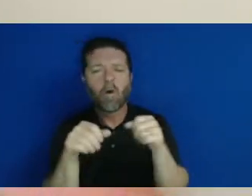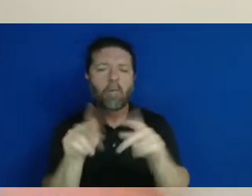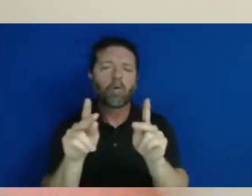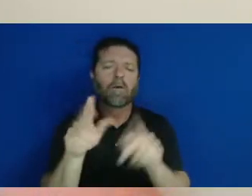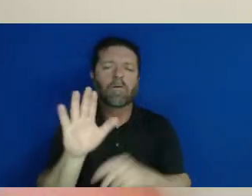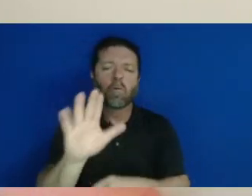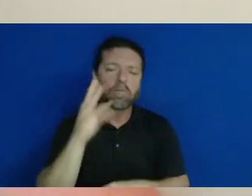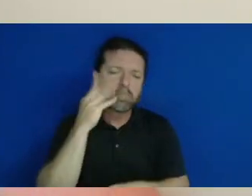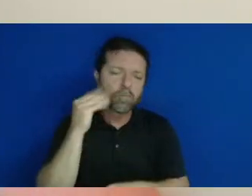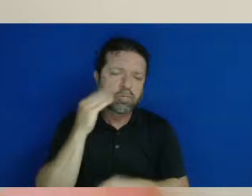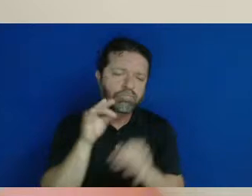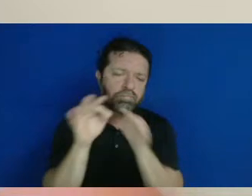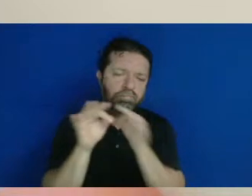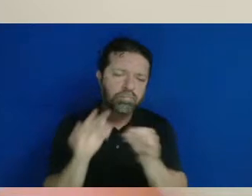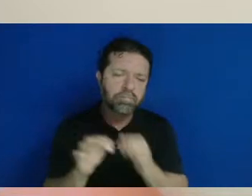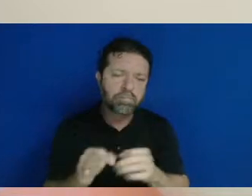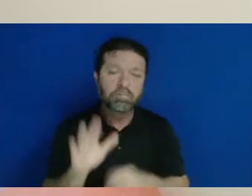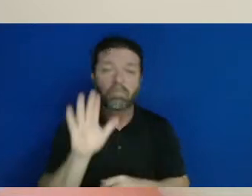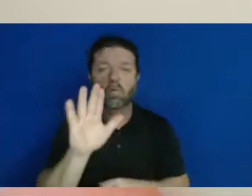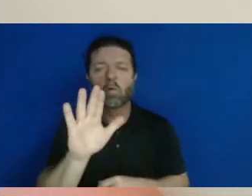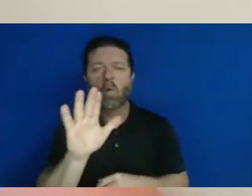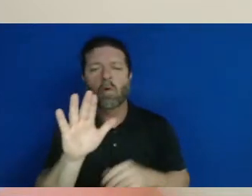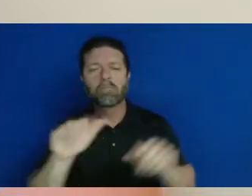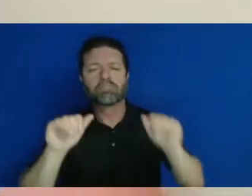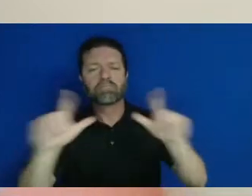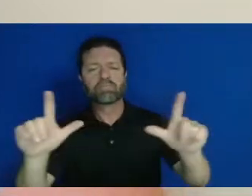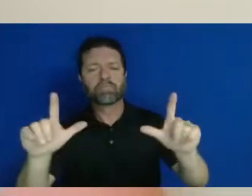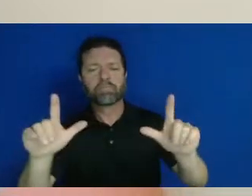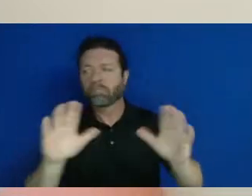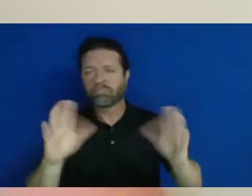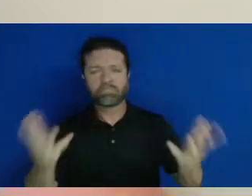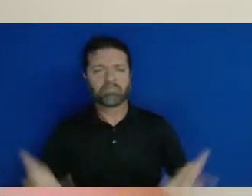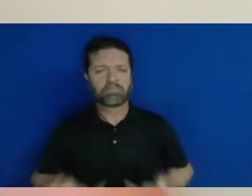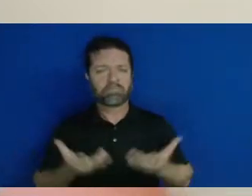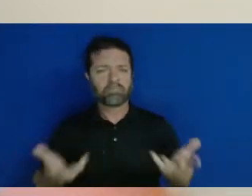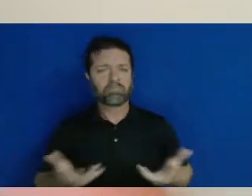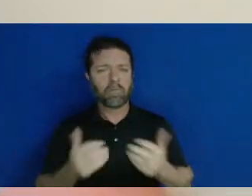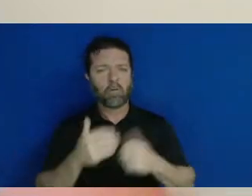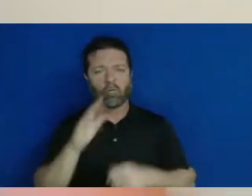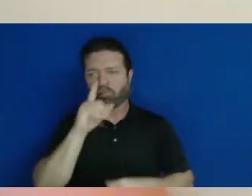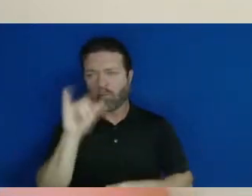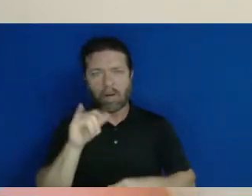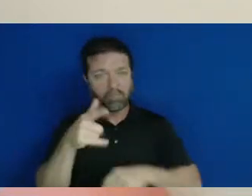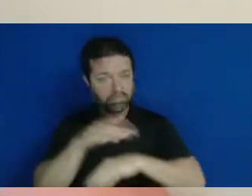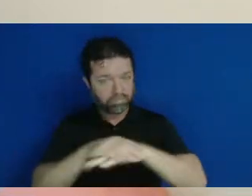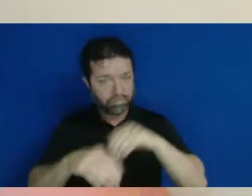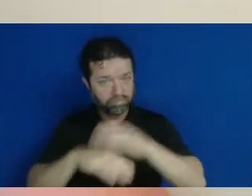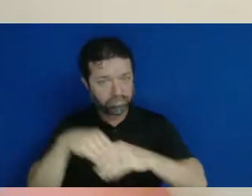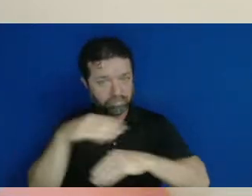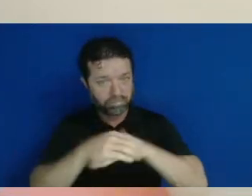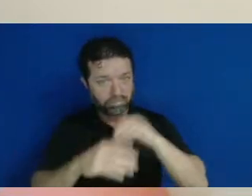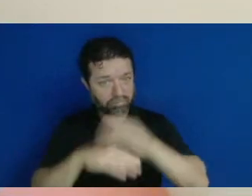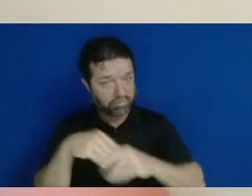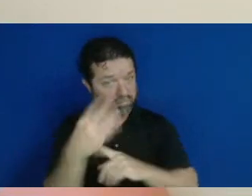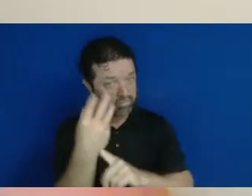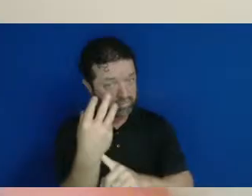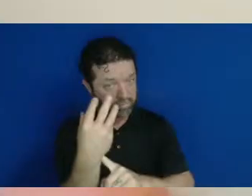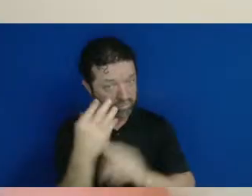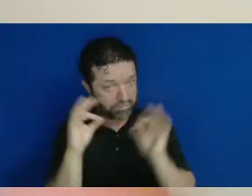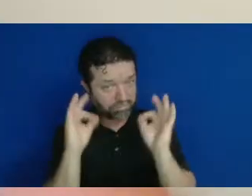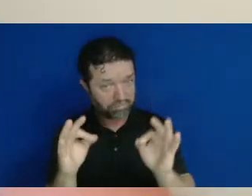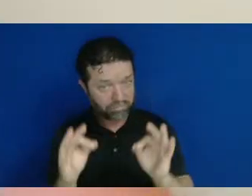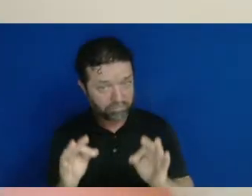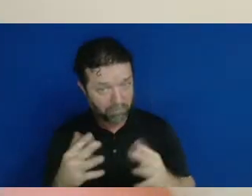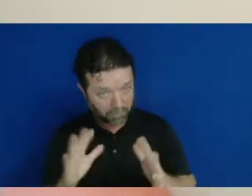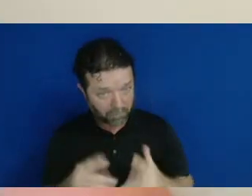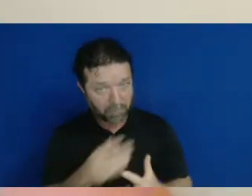video presence, show that you're comfortable in front of a camera and speaking to it. Then after that, there is a language